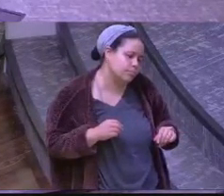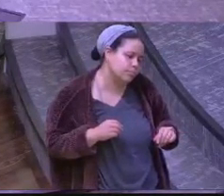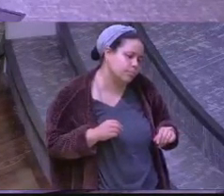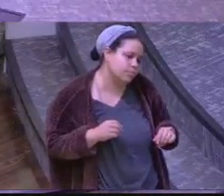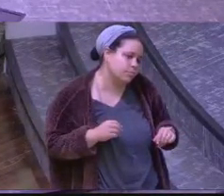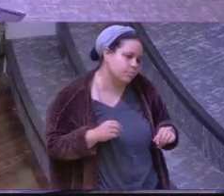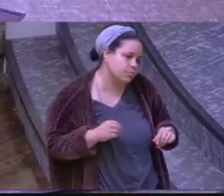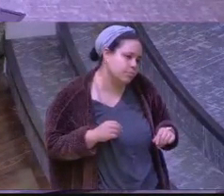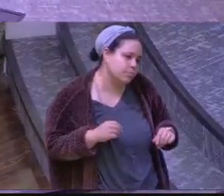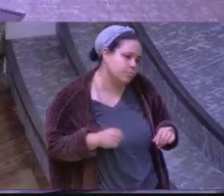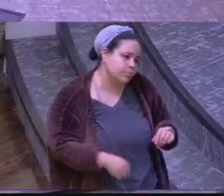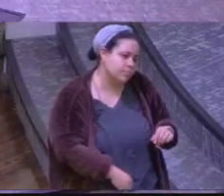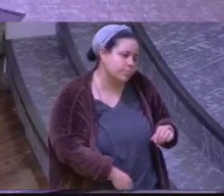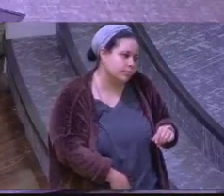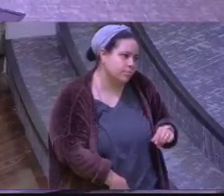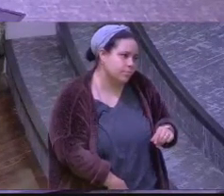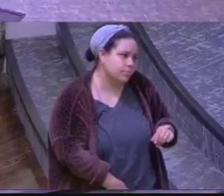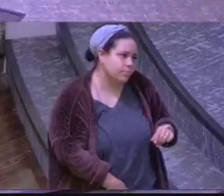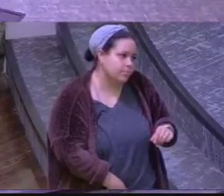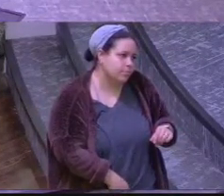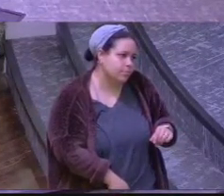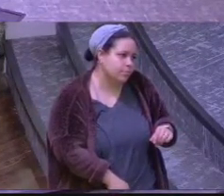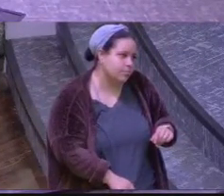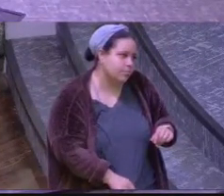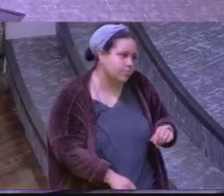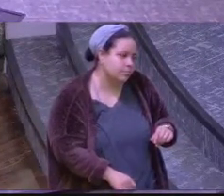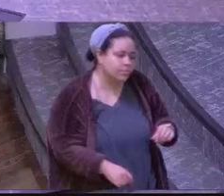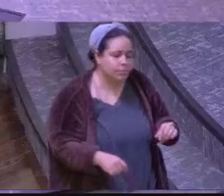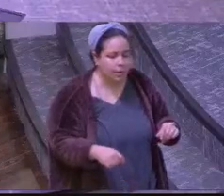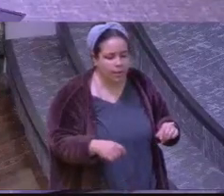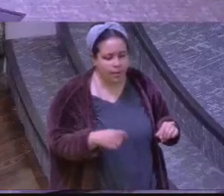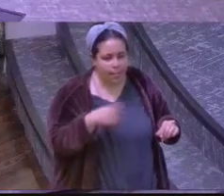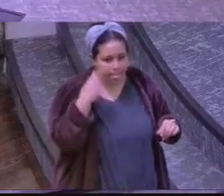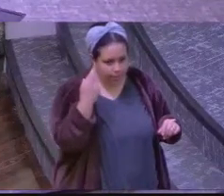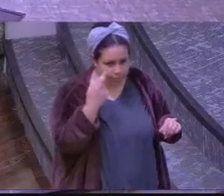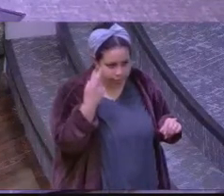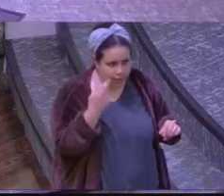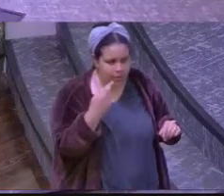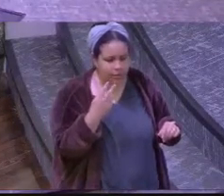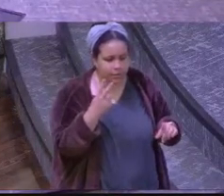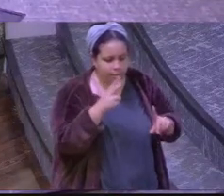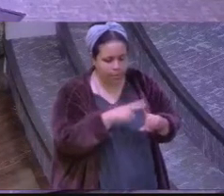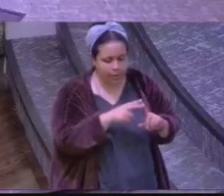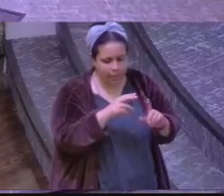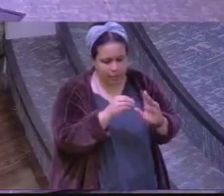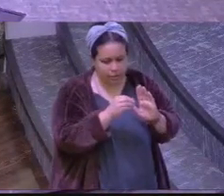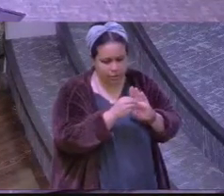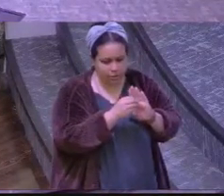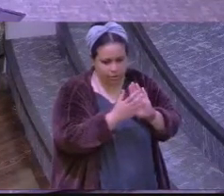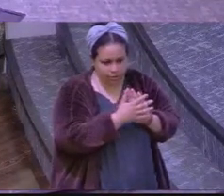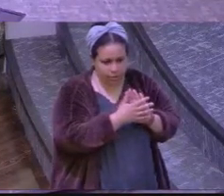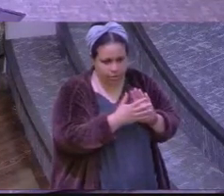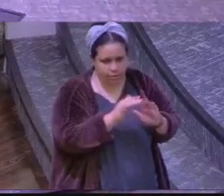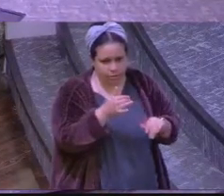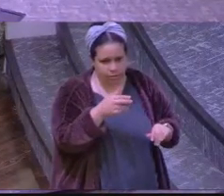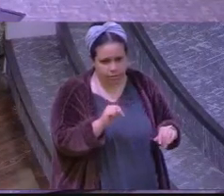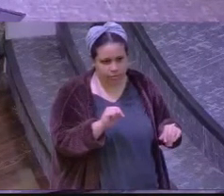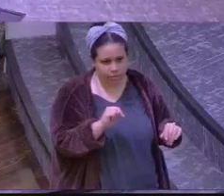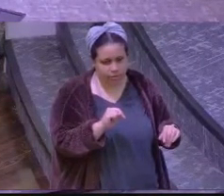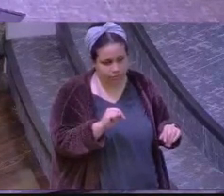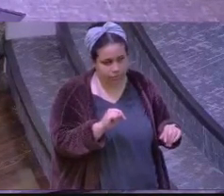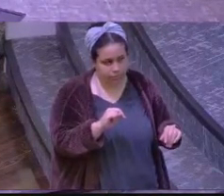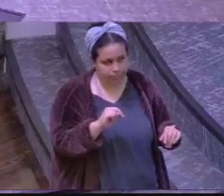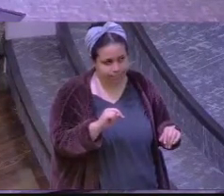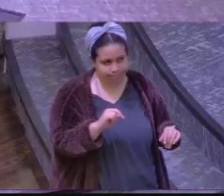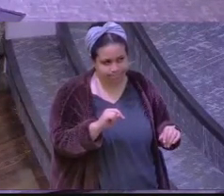Sorry, I thought it did. Okay, is that better? Yep. Yes, okay. So I didn't realize until we did the application in January why, because I was thinking, why do we receive that?